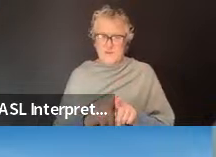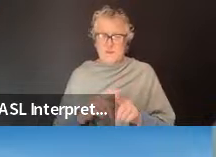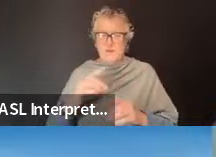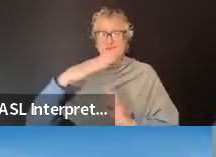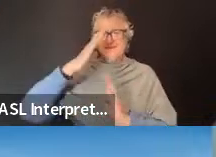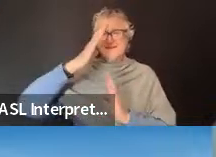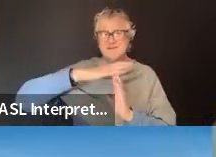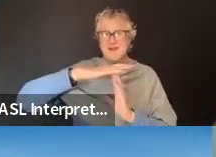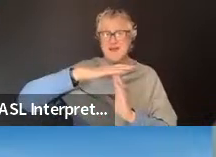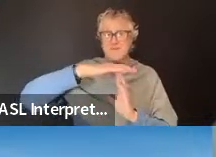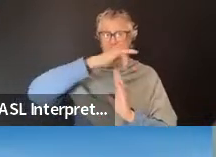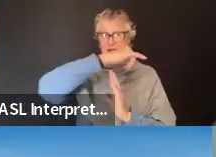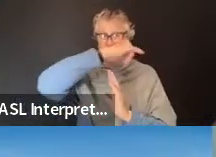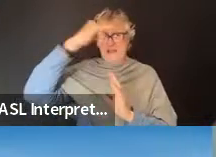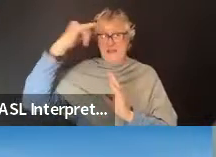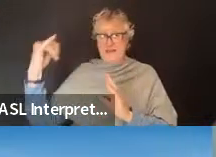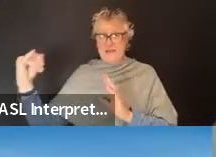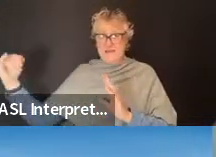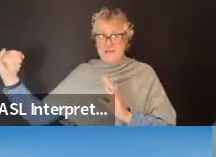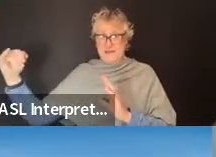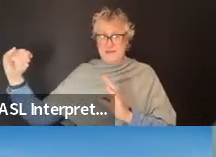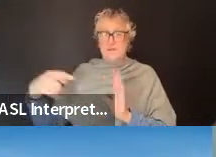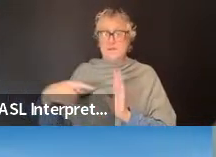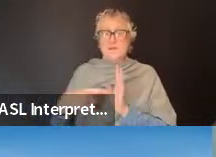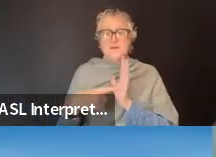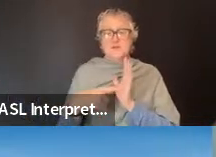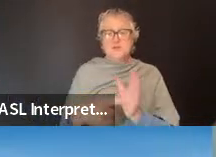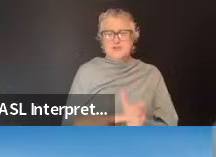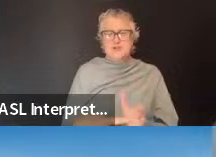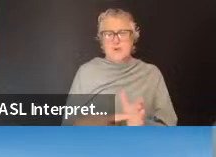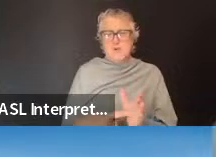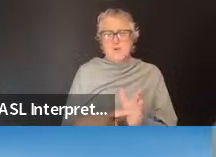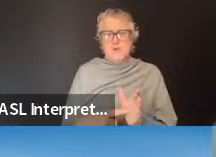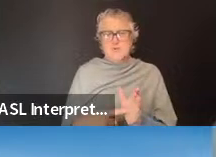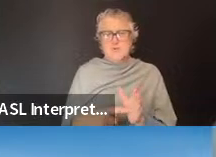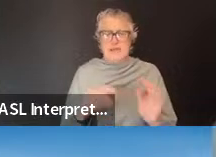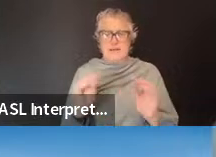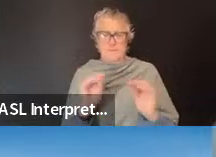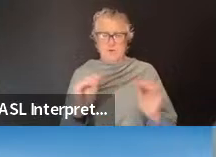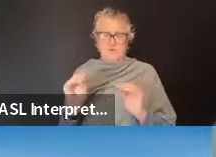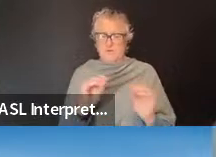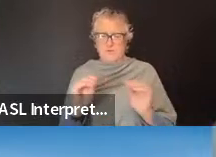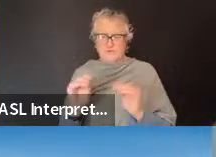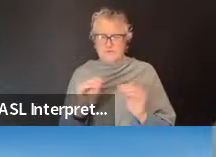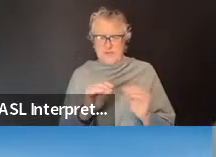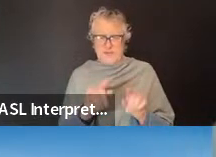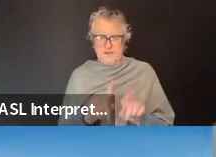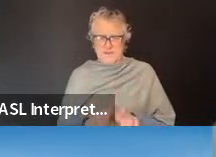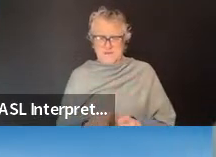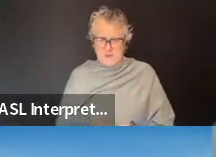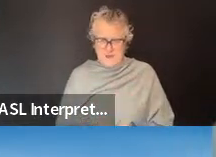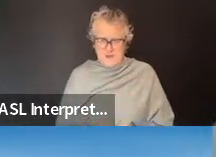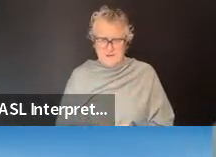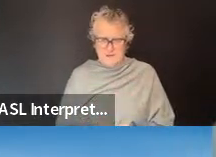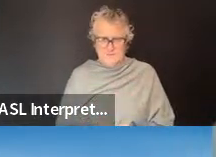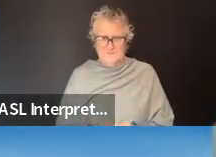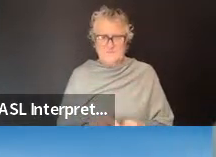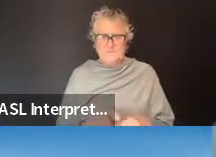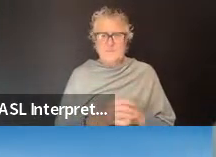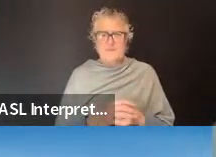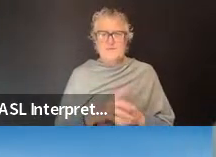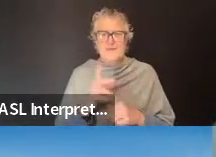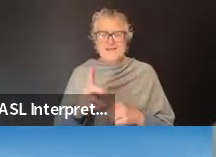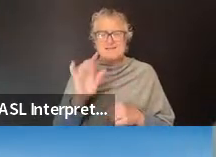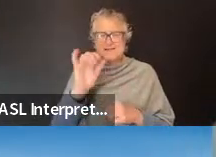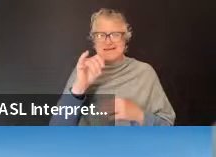span, which would show the level of traffic on the top of that very top double decker.